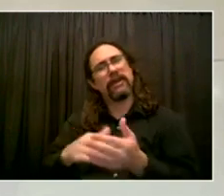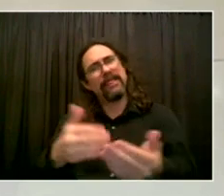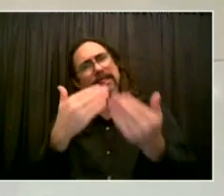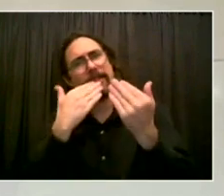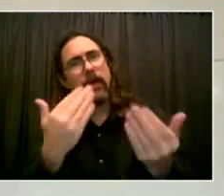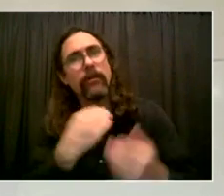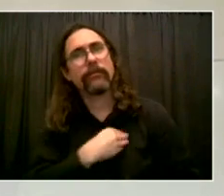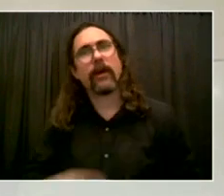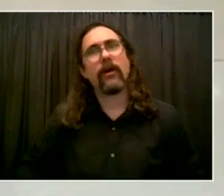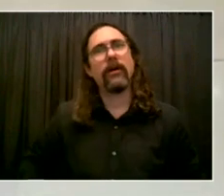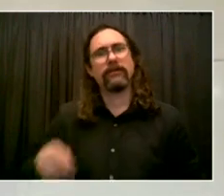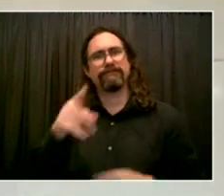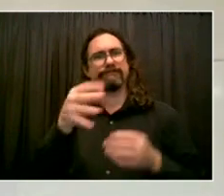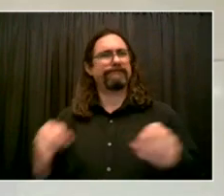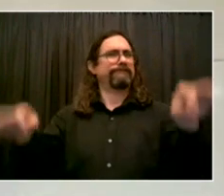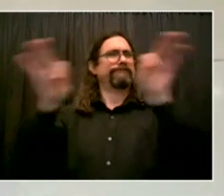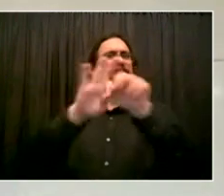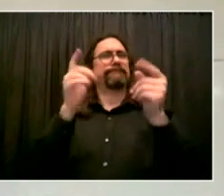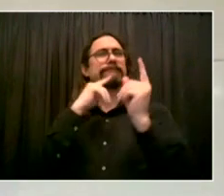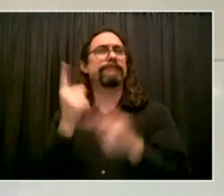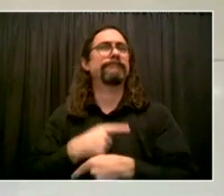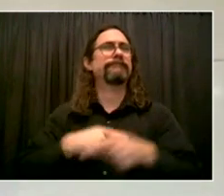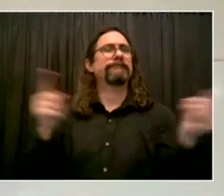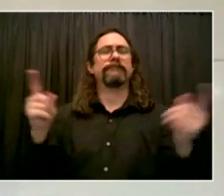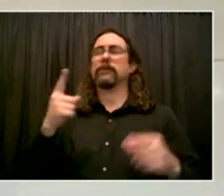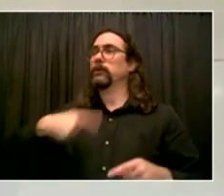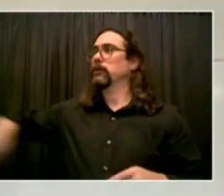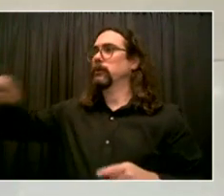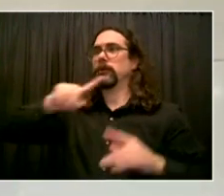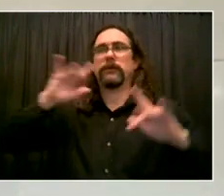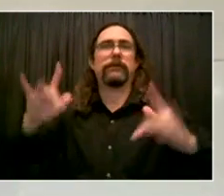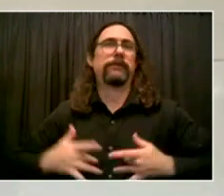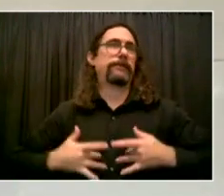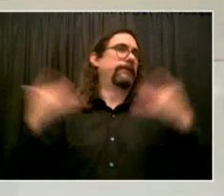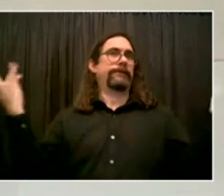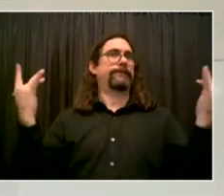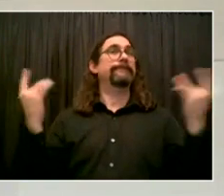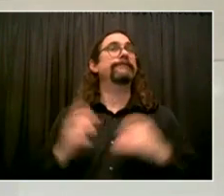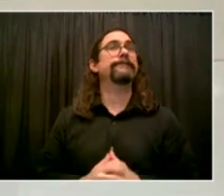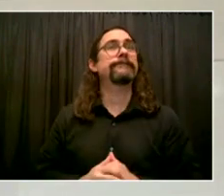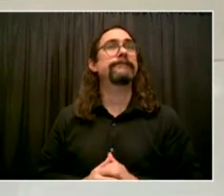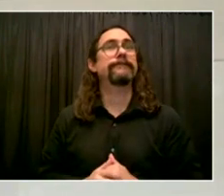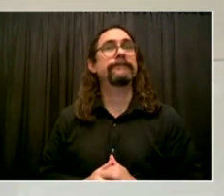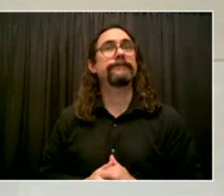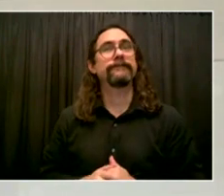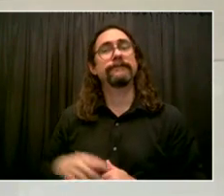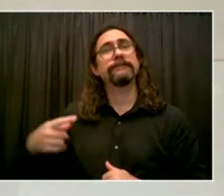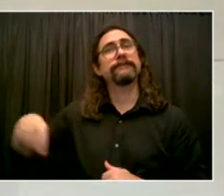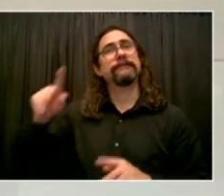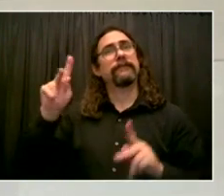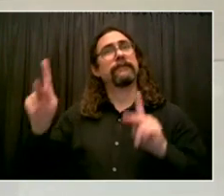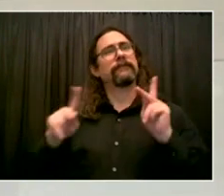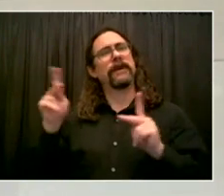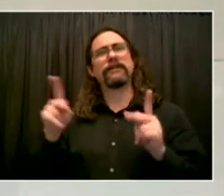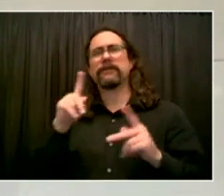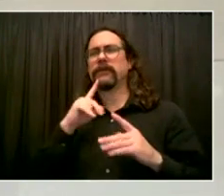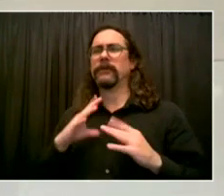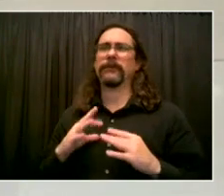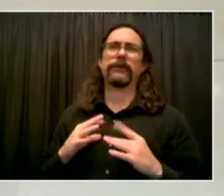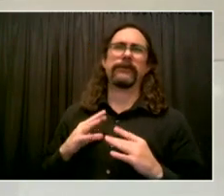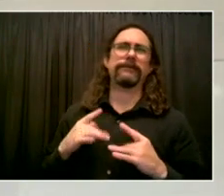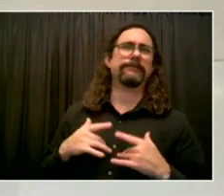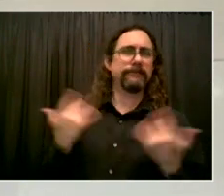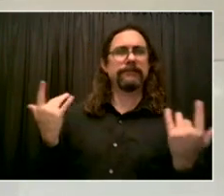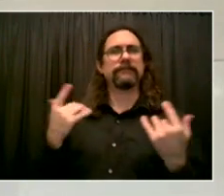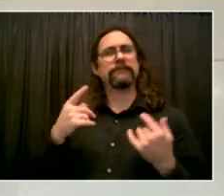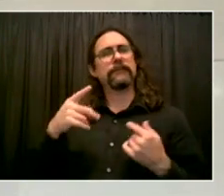am very, very excited that, people are going back to not just support our families, support our small businesses. And as